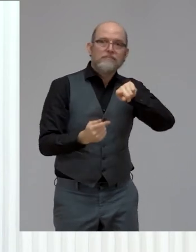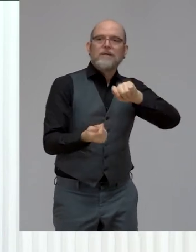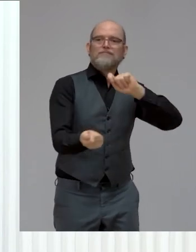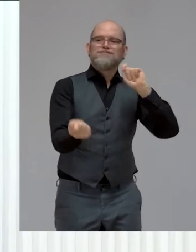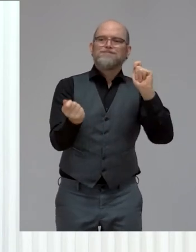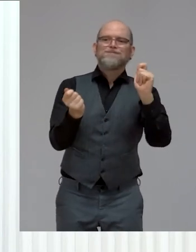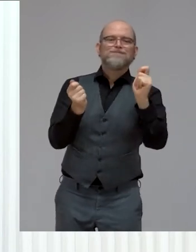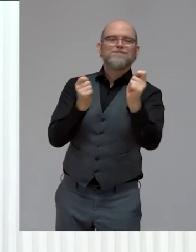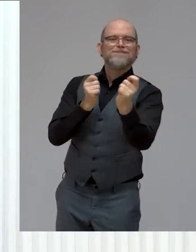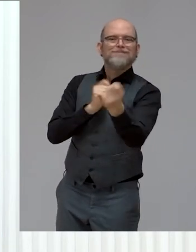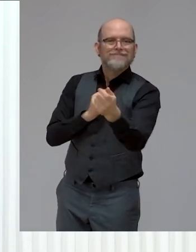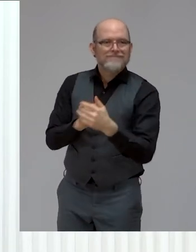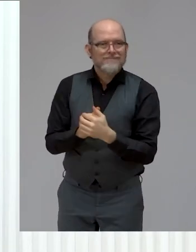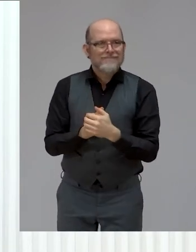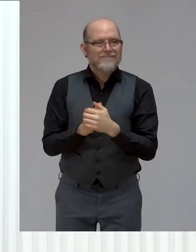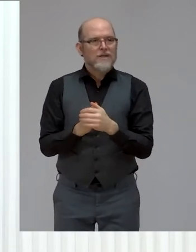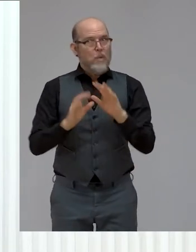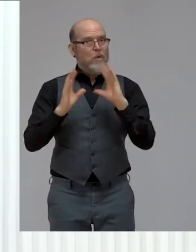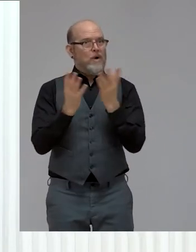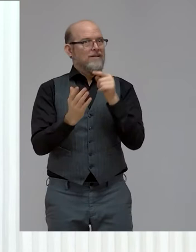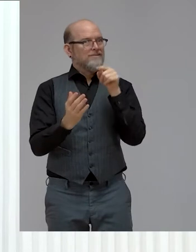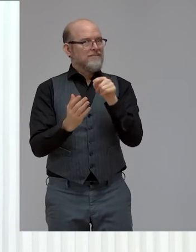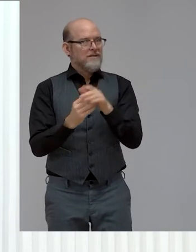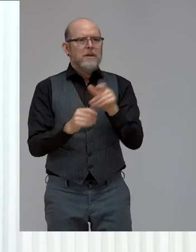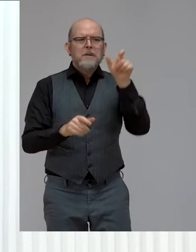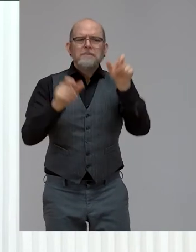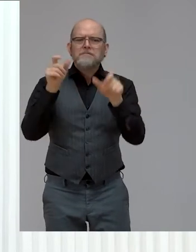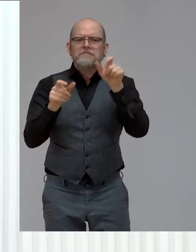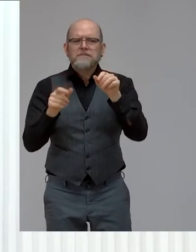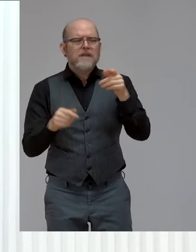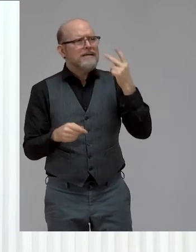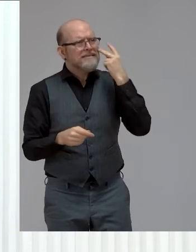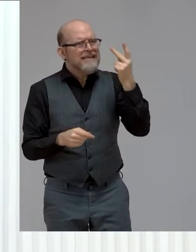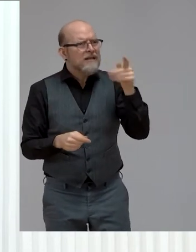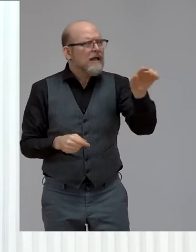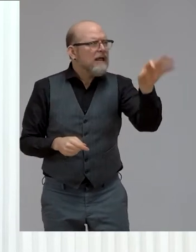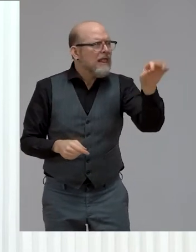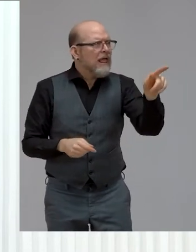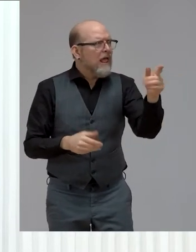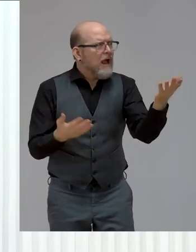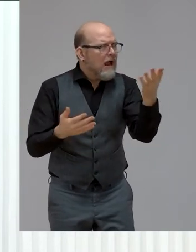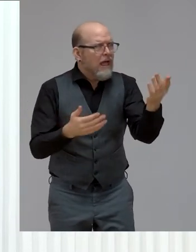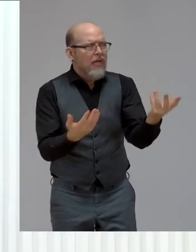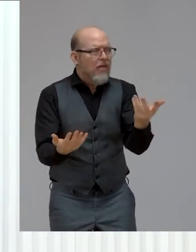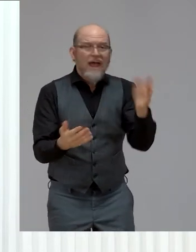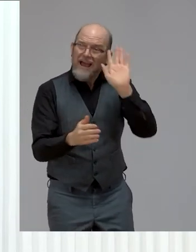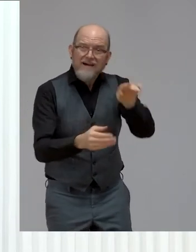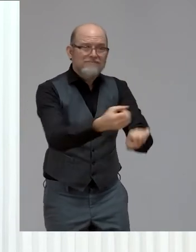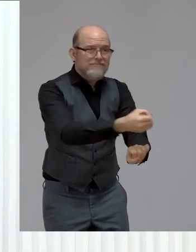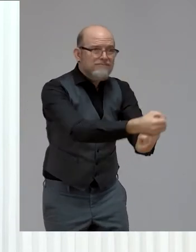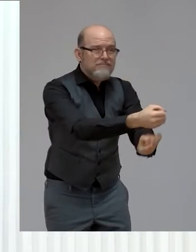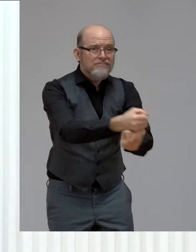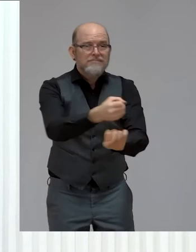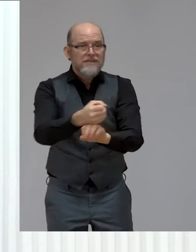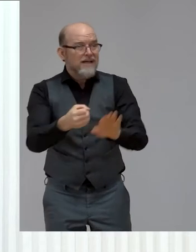helping identifying the innovators, by encouraging them, supporting them and their innovations